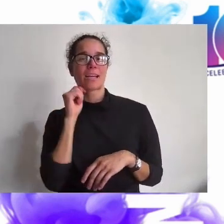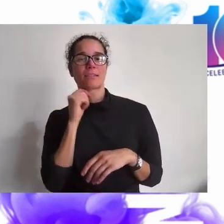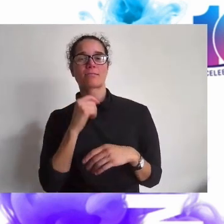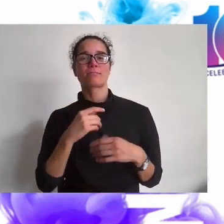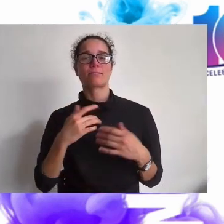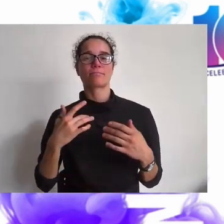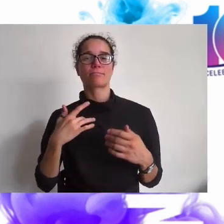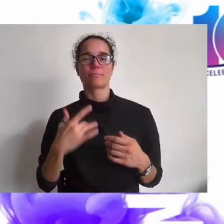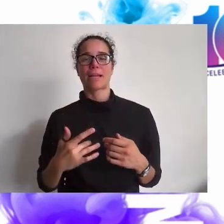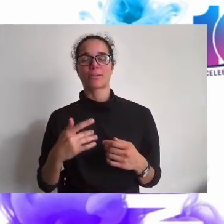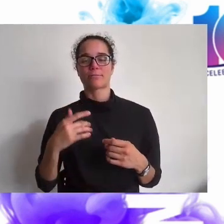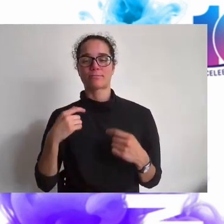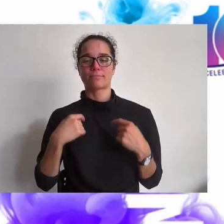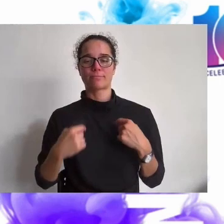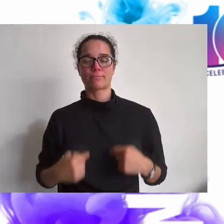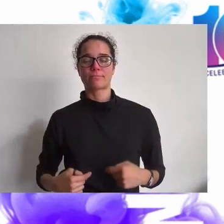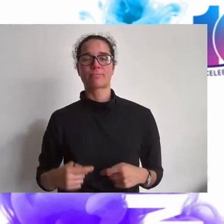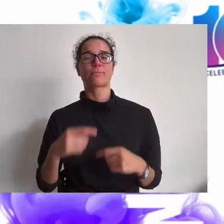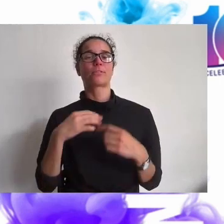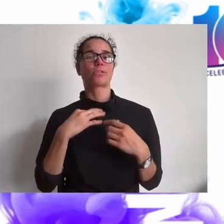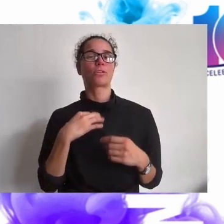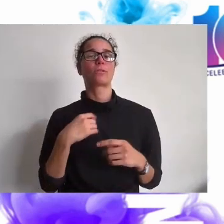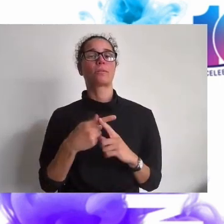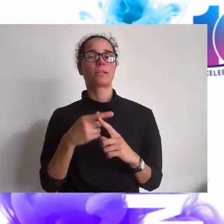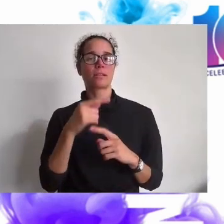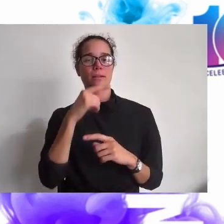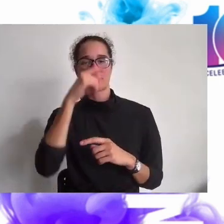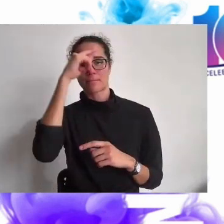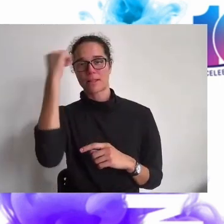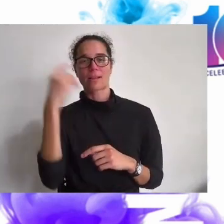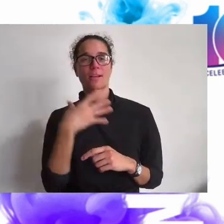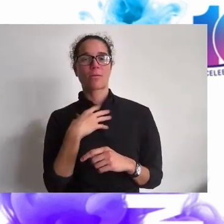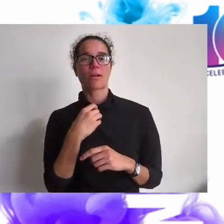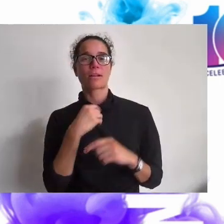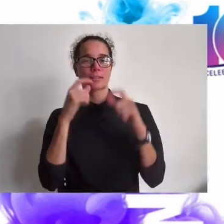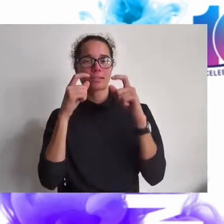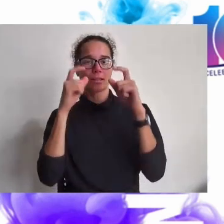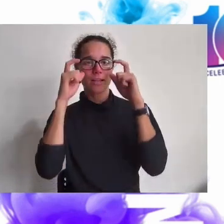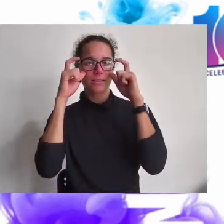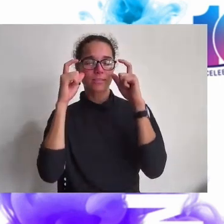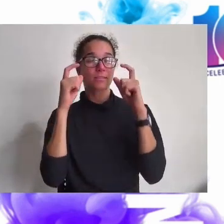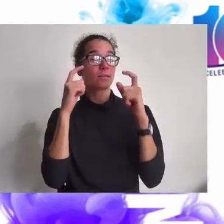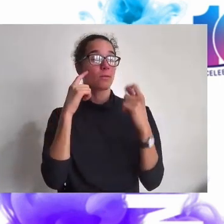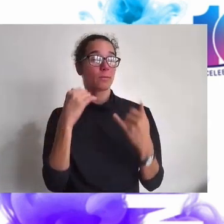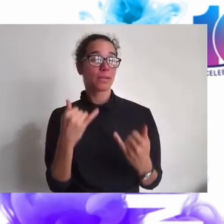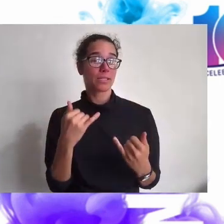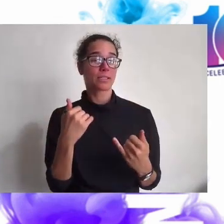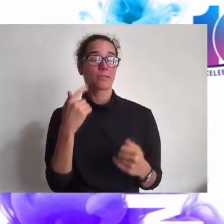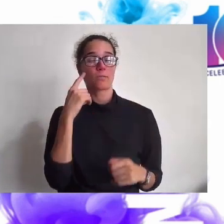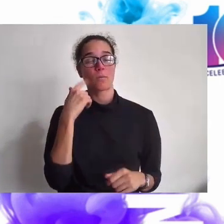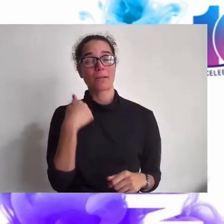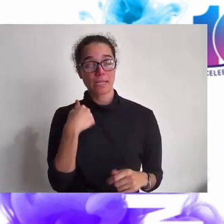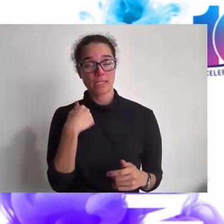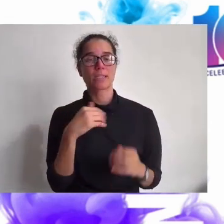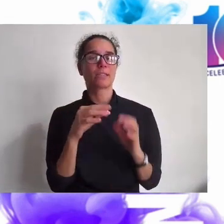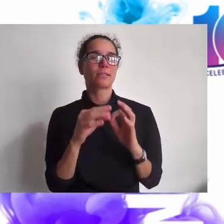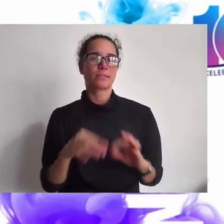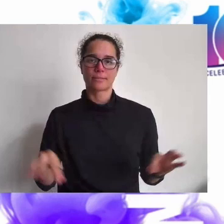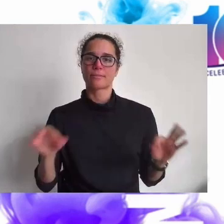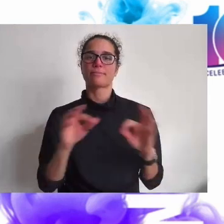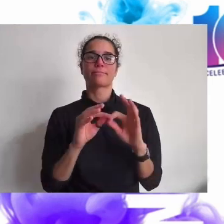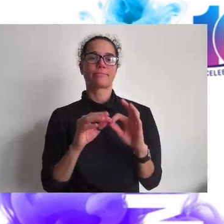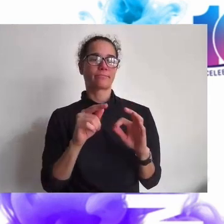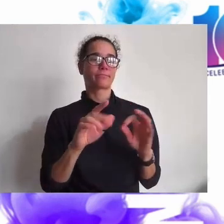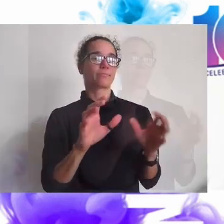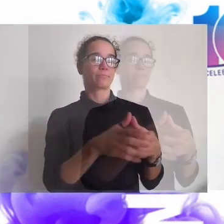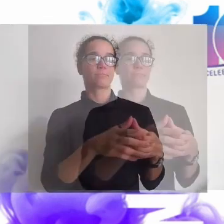black and white glasses. To me, the importance of having a BRG focused on